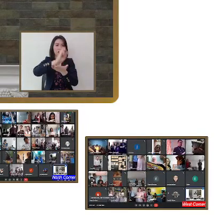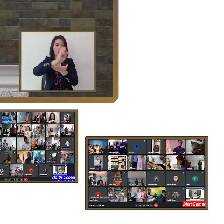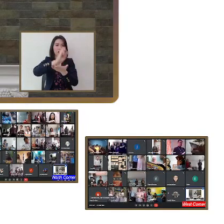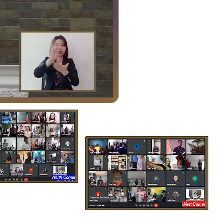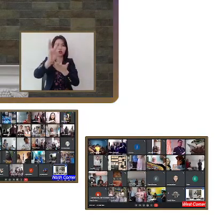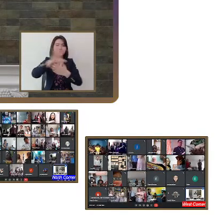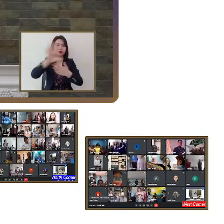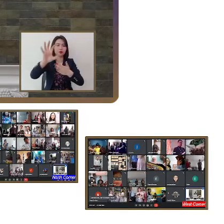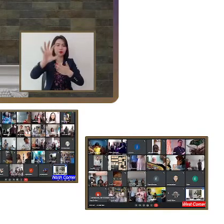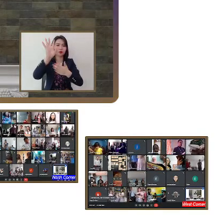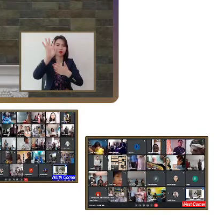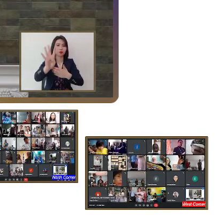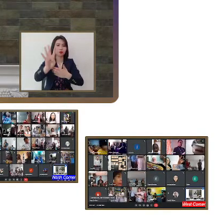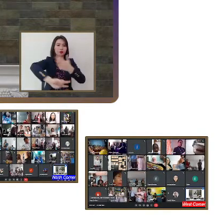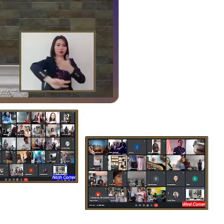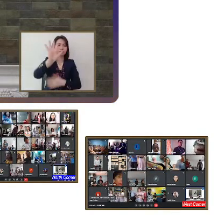number